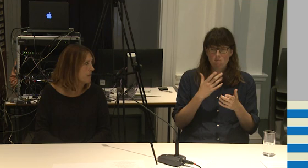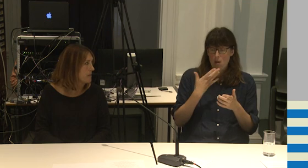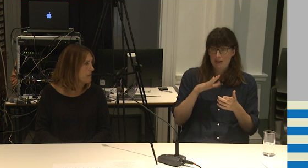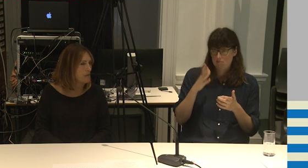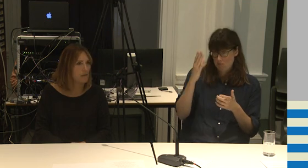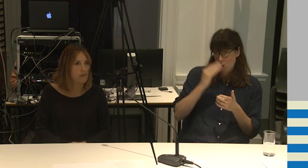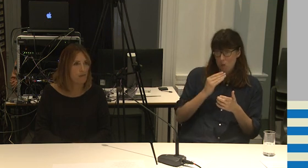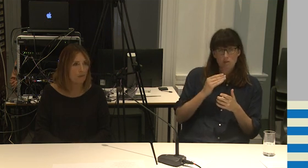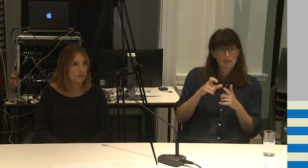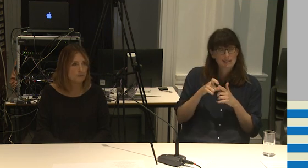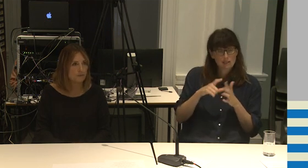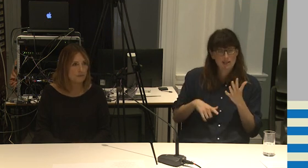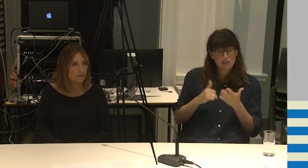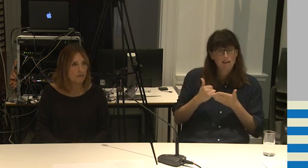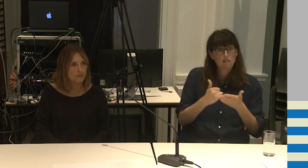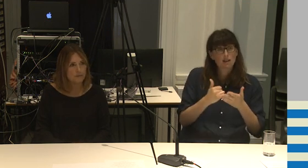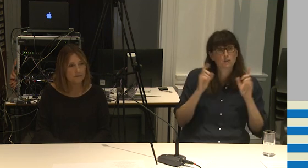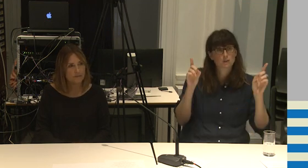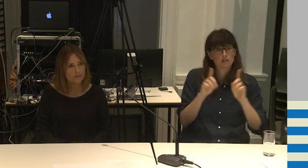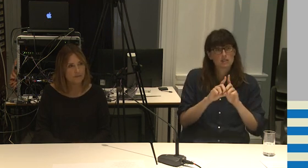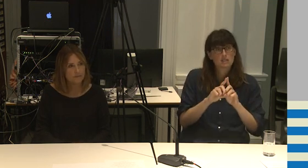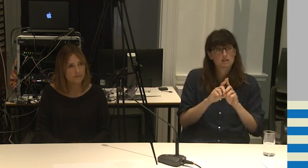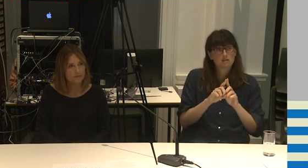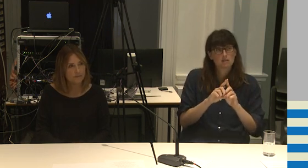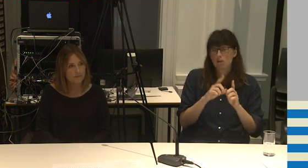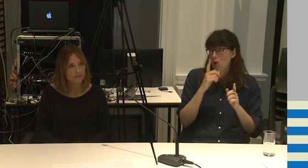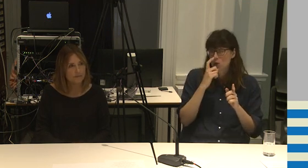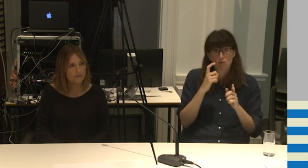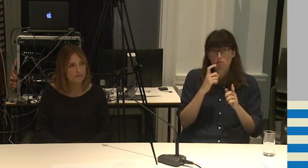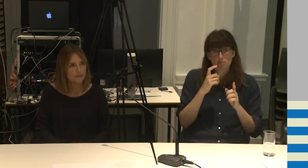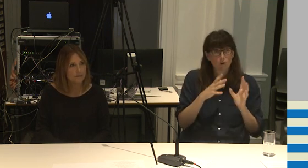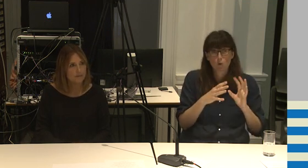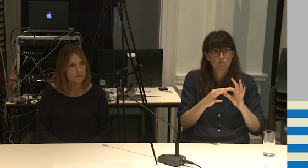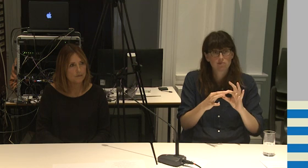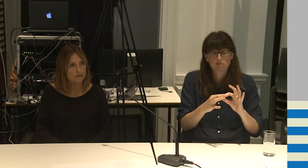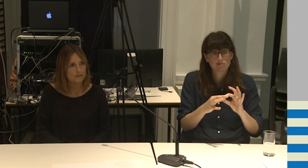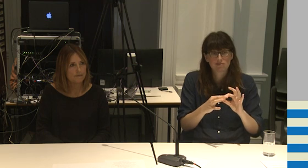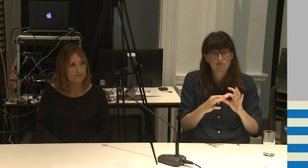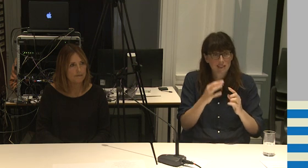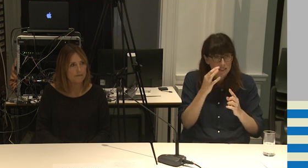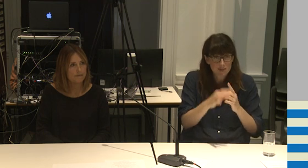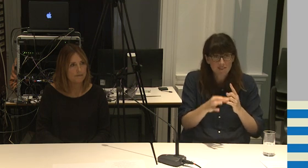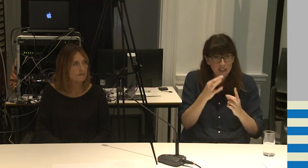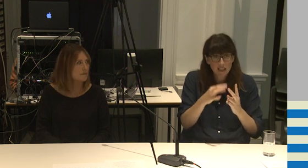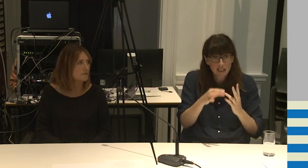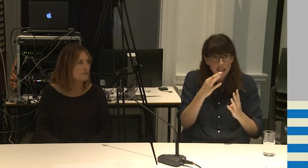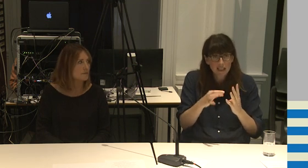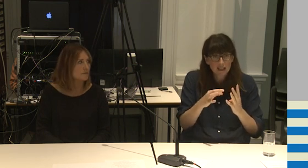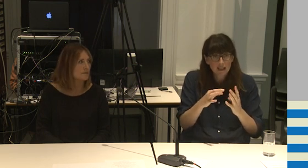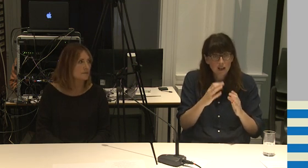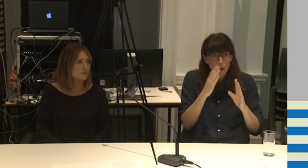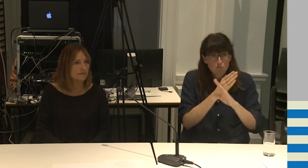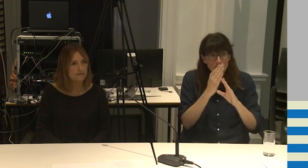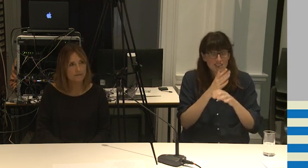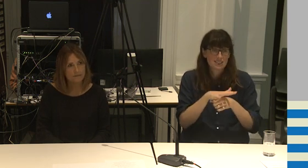told by the disability advice service at my university that they couldn't put me in contact with anyone specifically because of